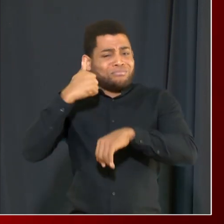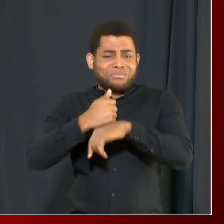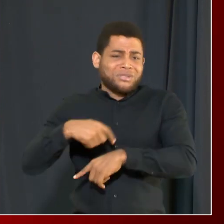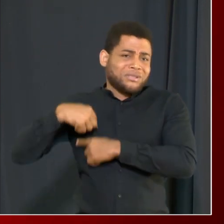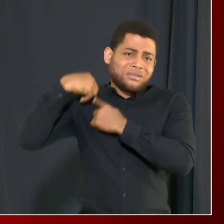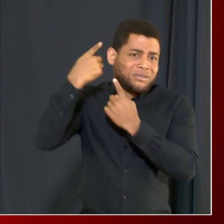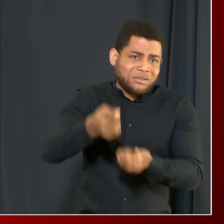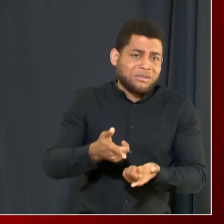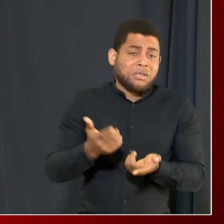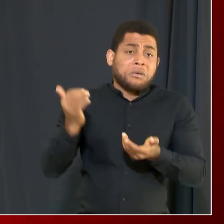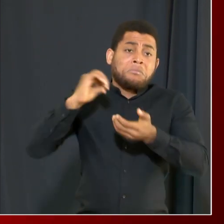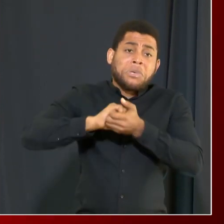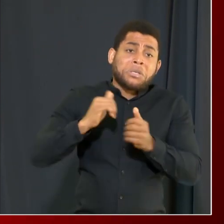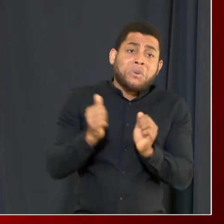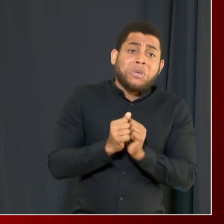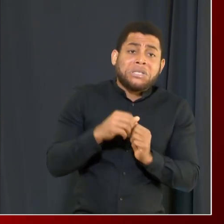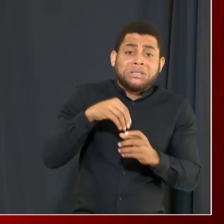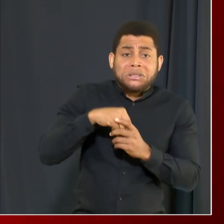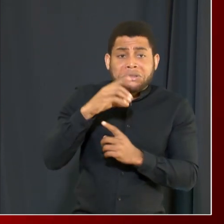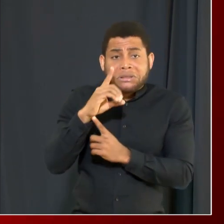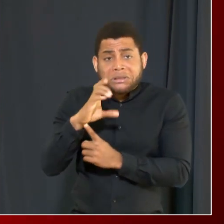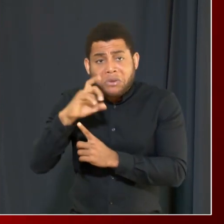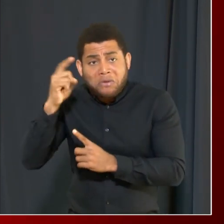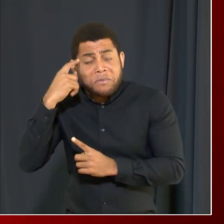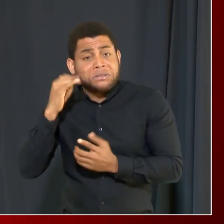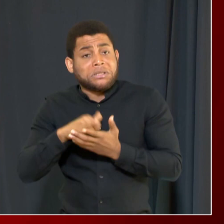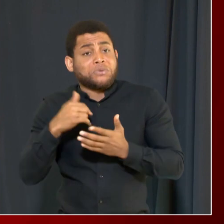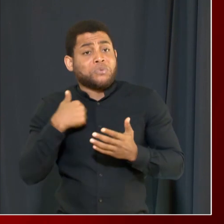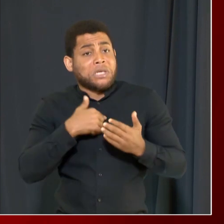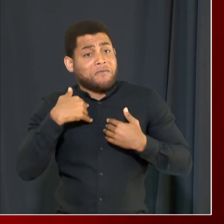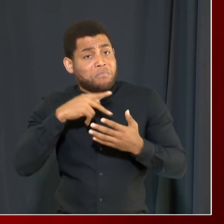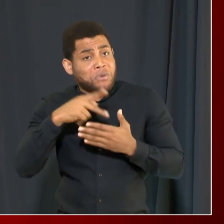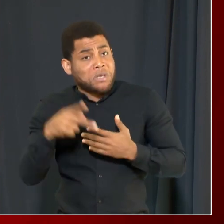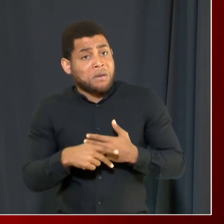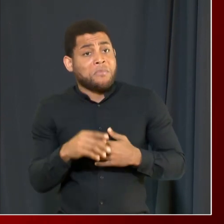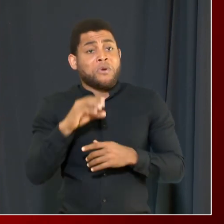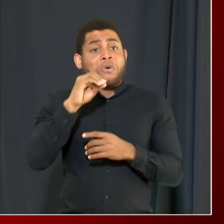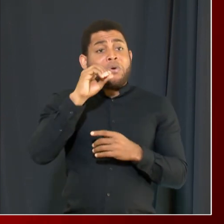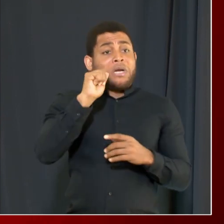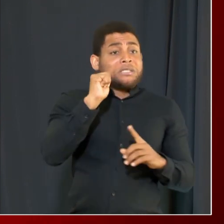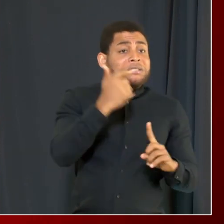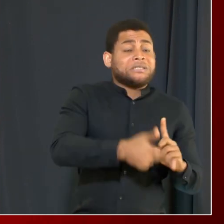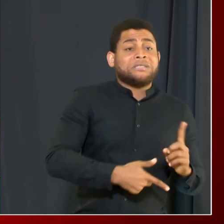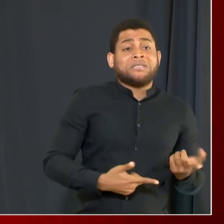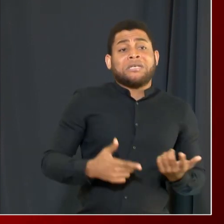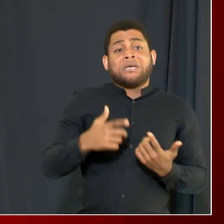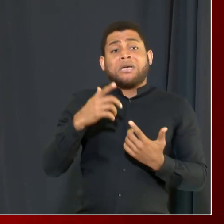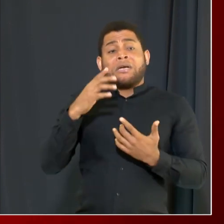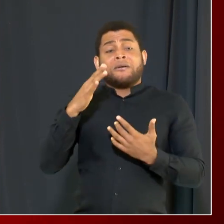both in DC government that have programs and also at OAG and CJCC to really look